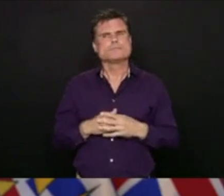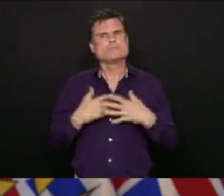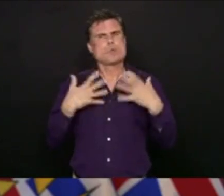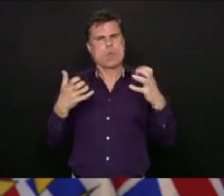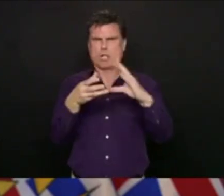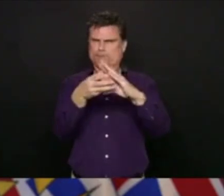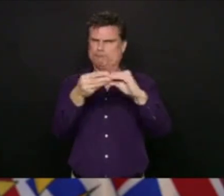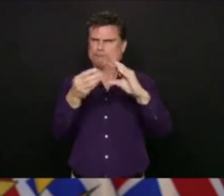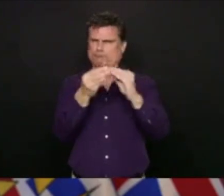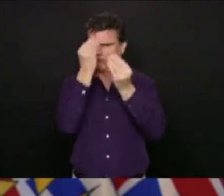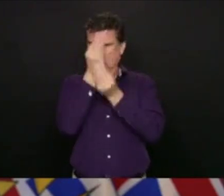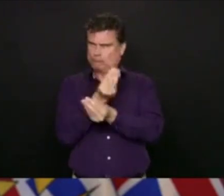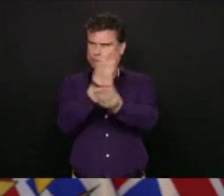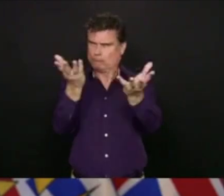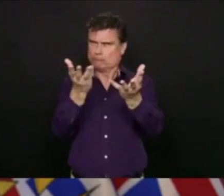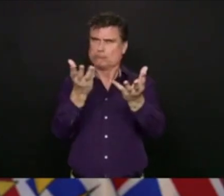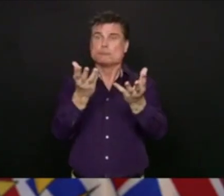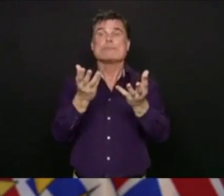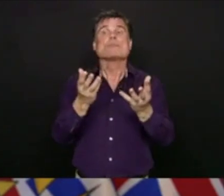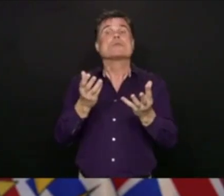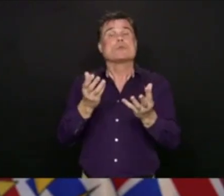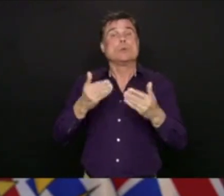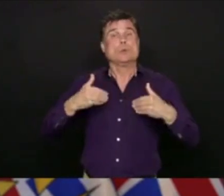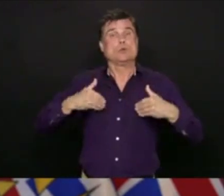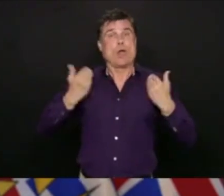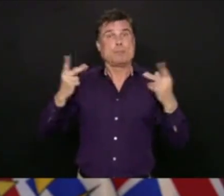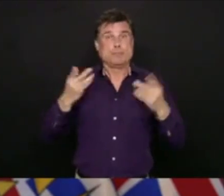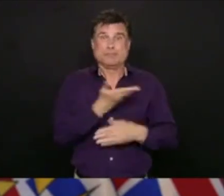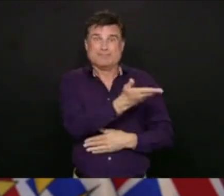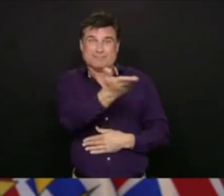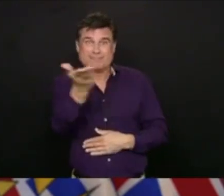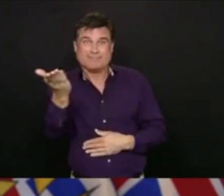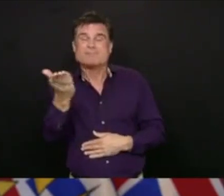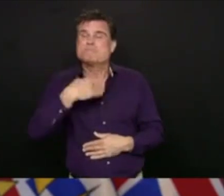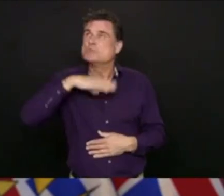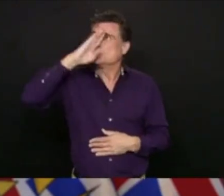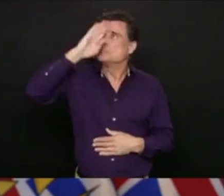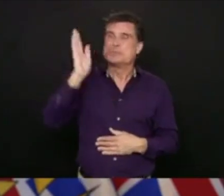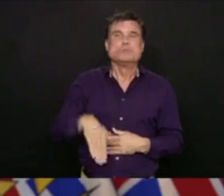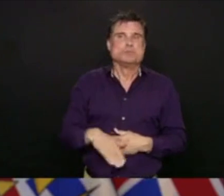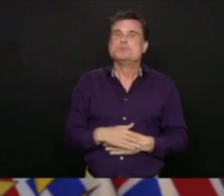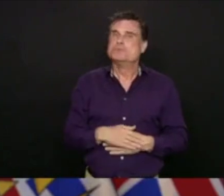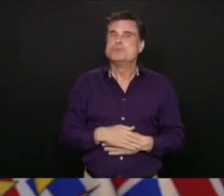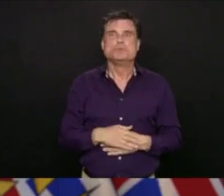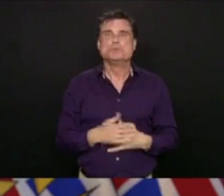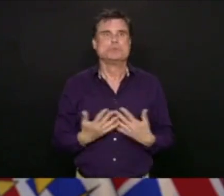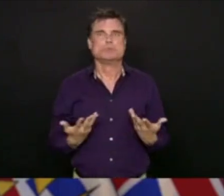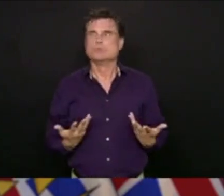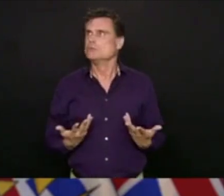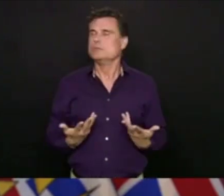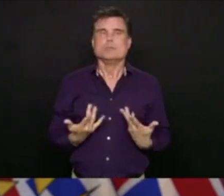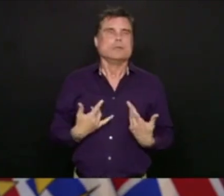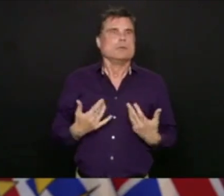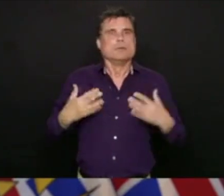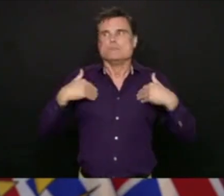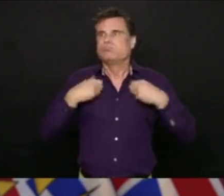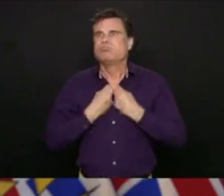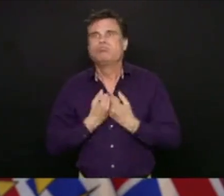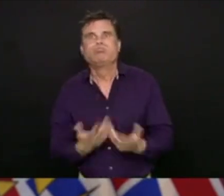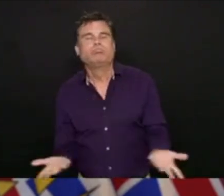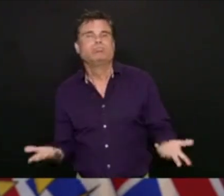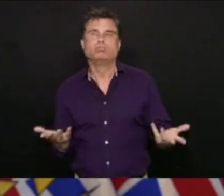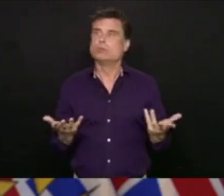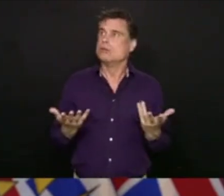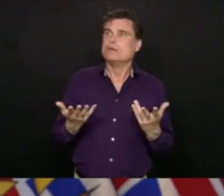us are feeling the fatigue and the frustration of maintaining safe physical distance, of not seeing our friends, of having